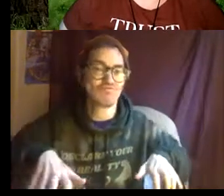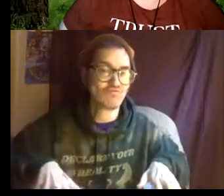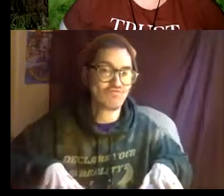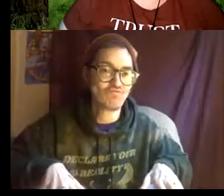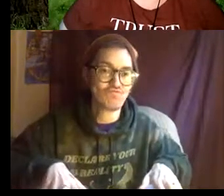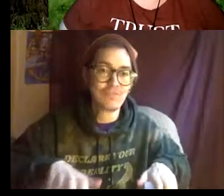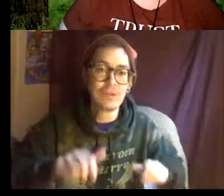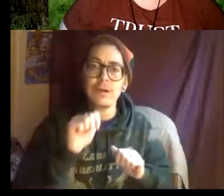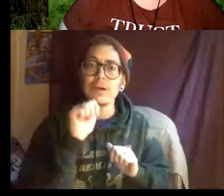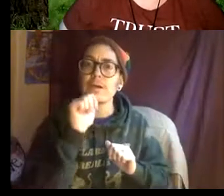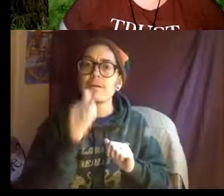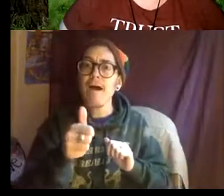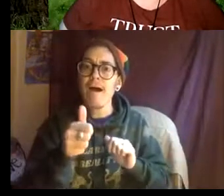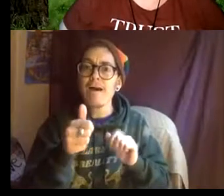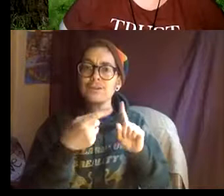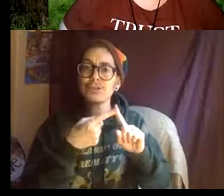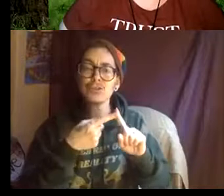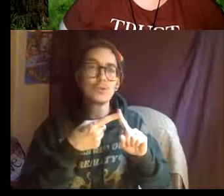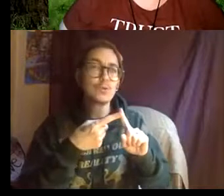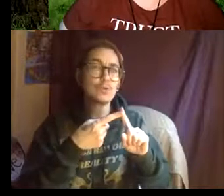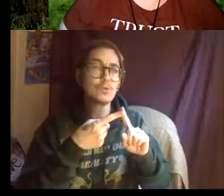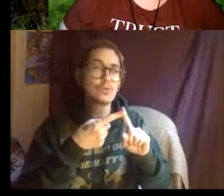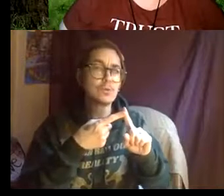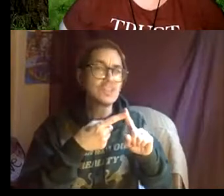lion, she knows